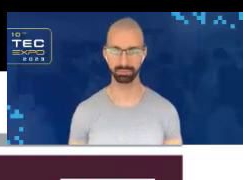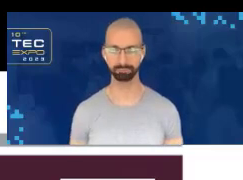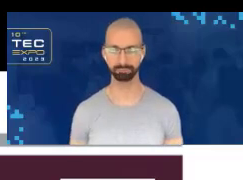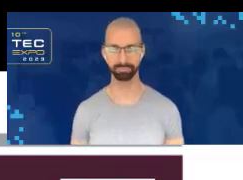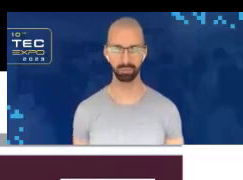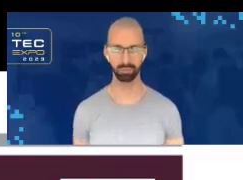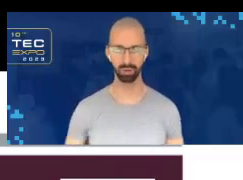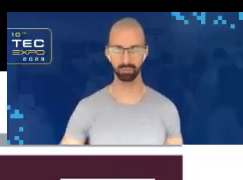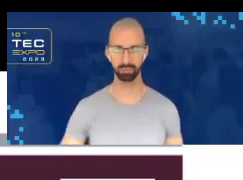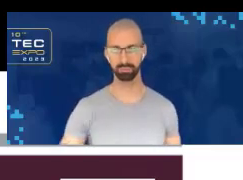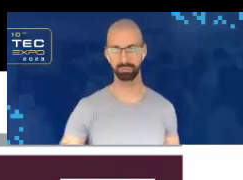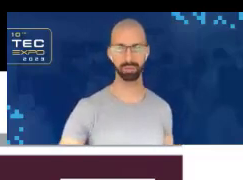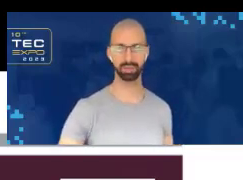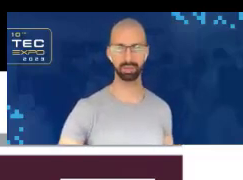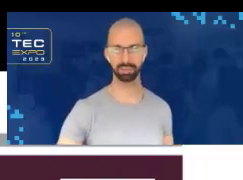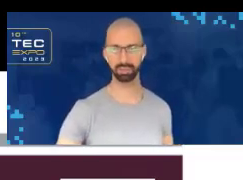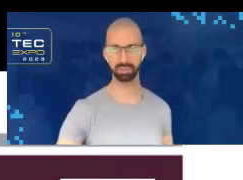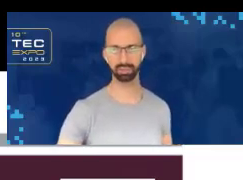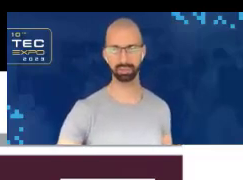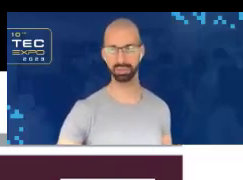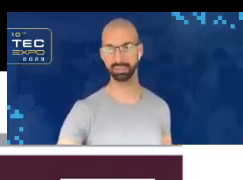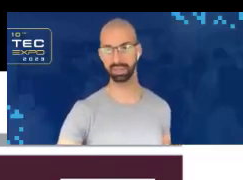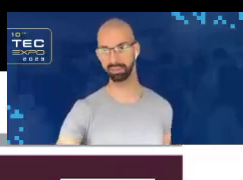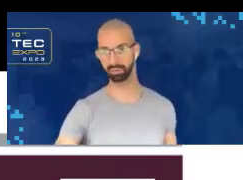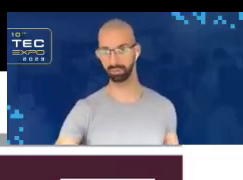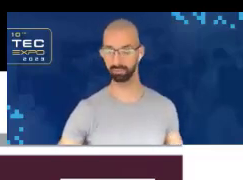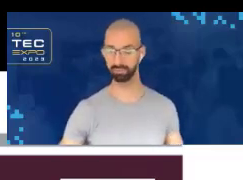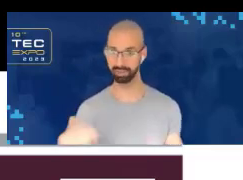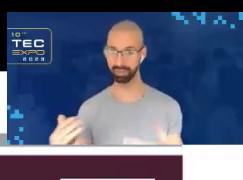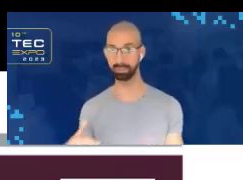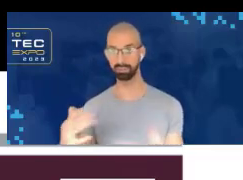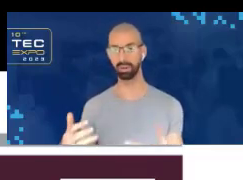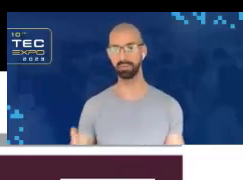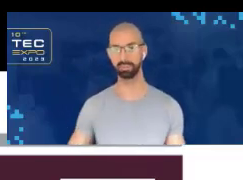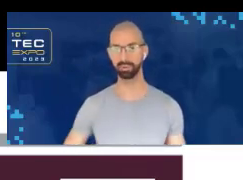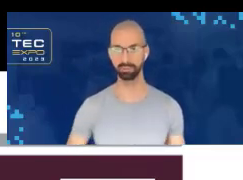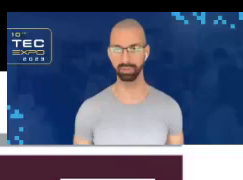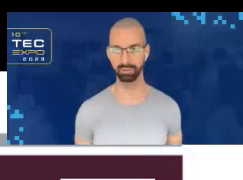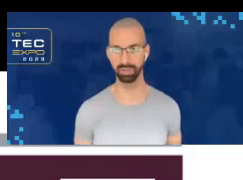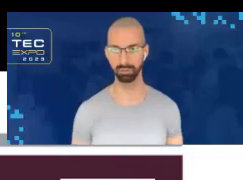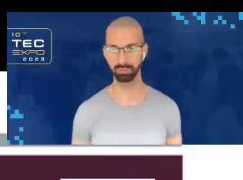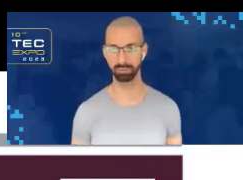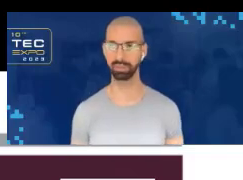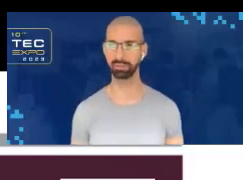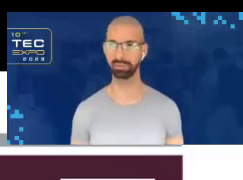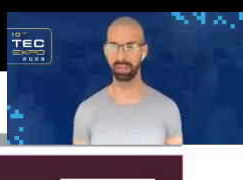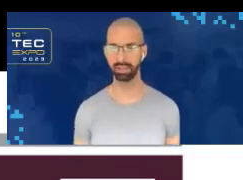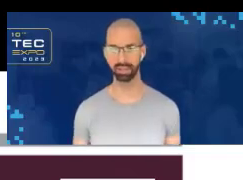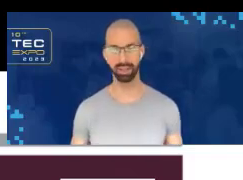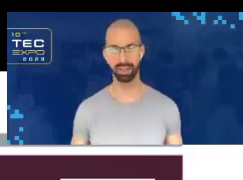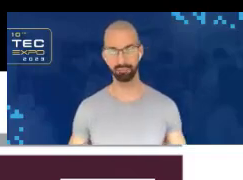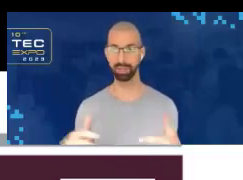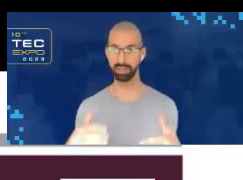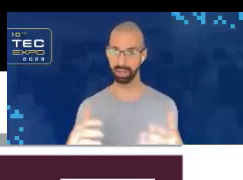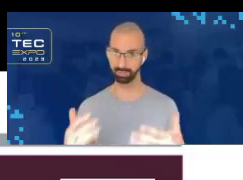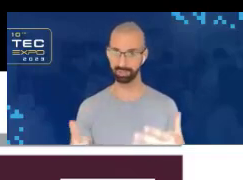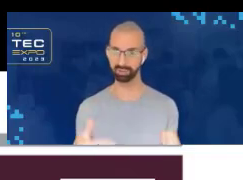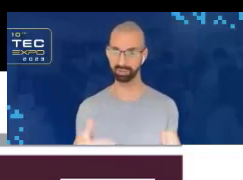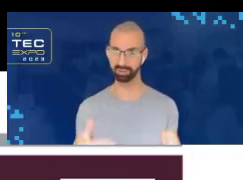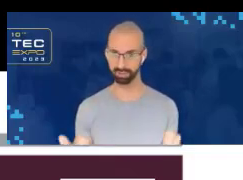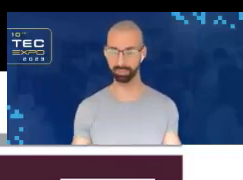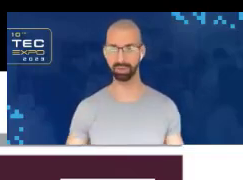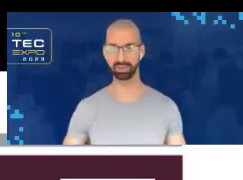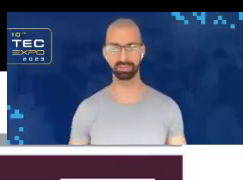thinking and planning. So some like initial testing to find the best way of producing the videos, because they have